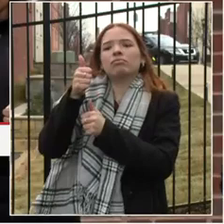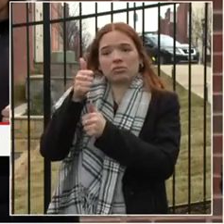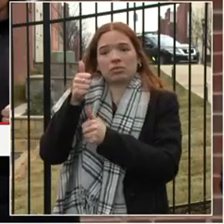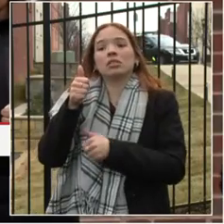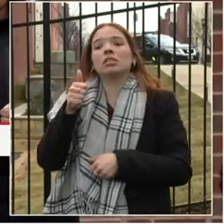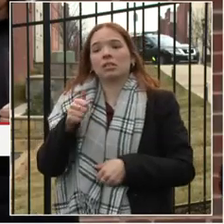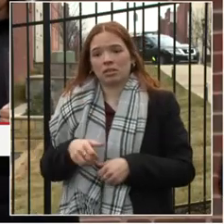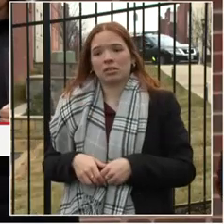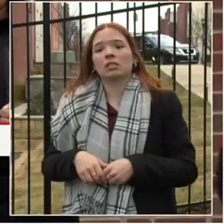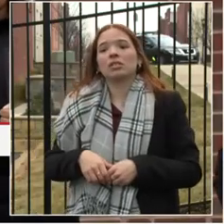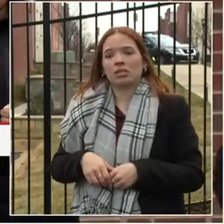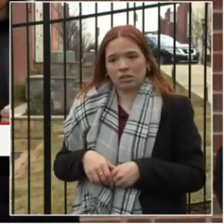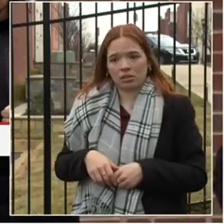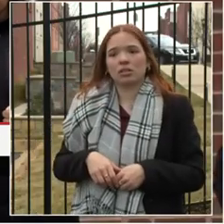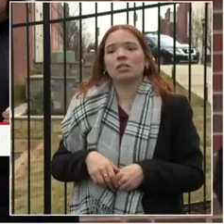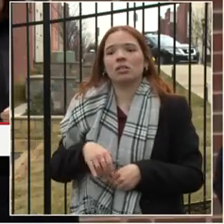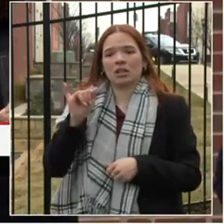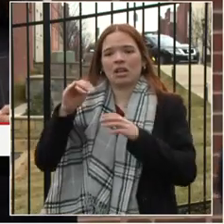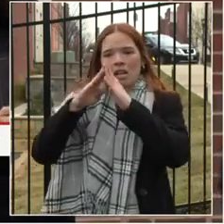was just